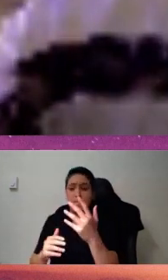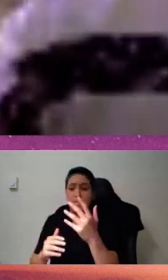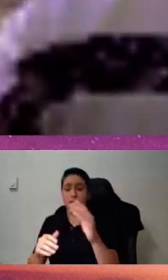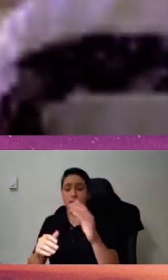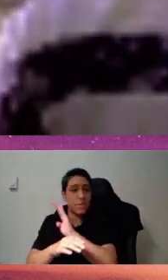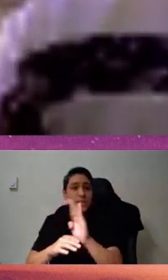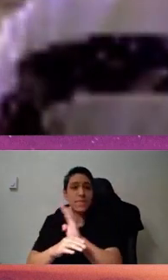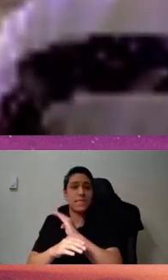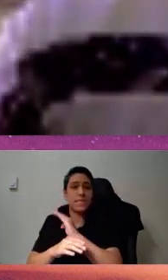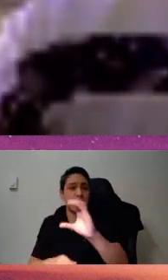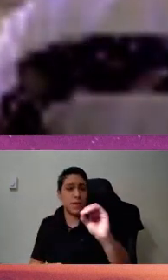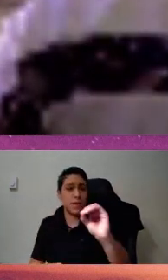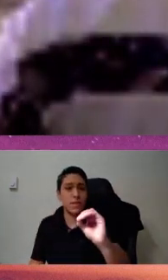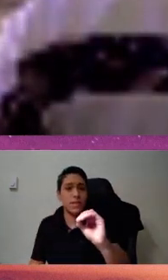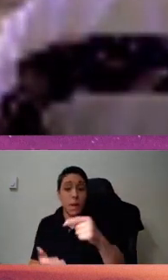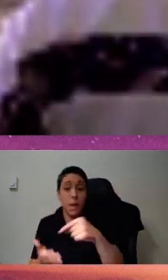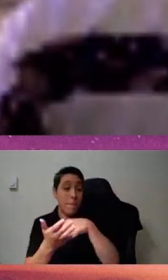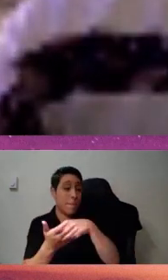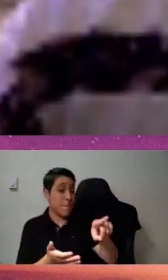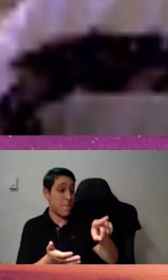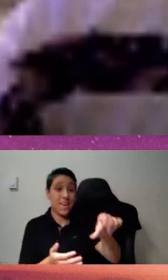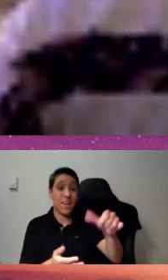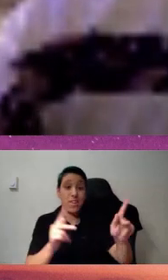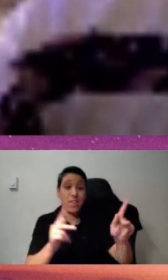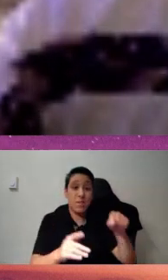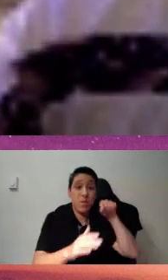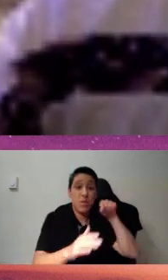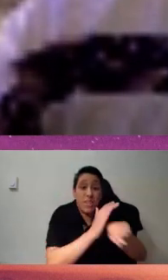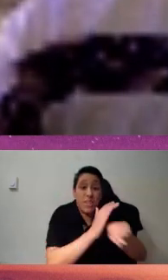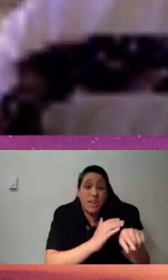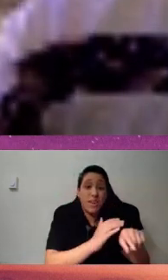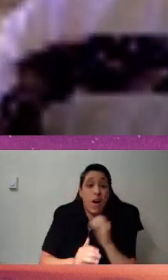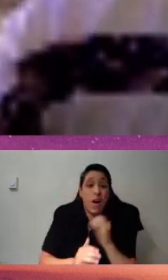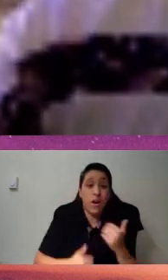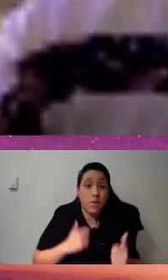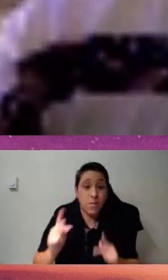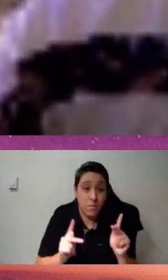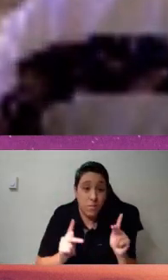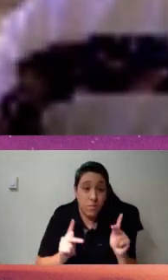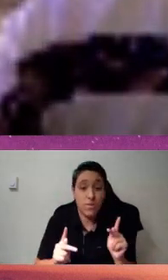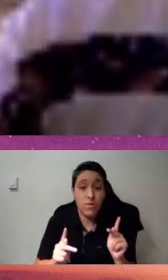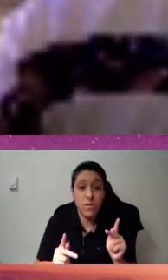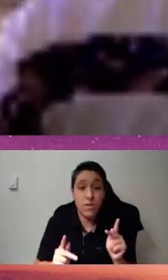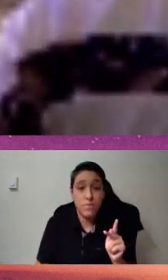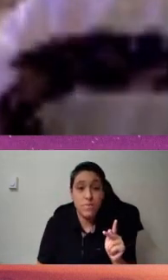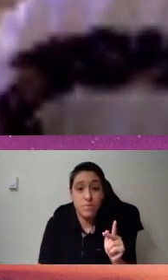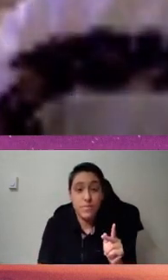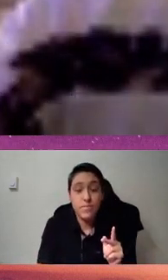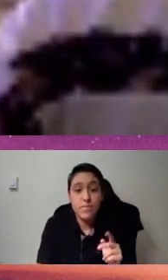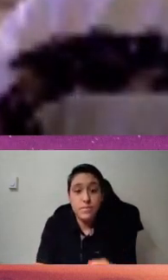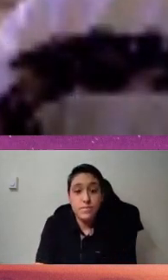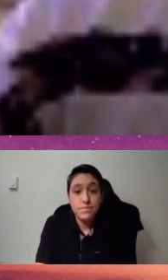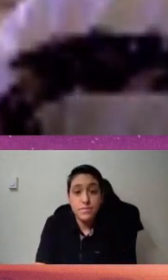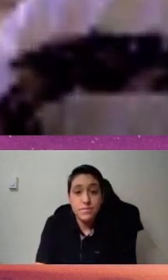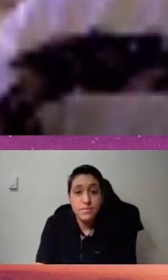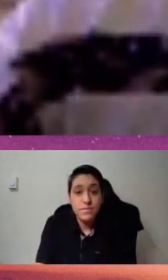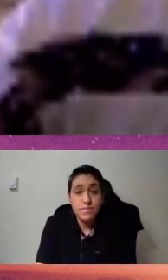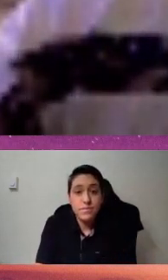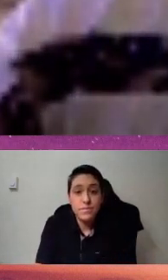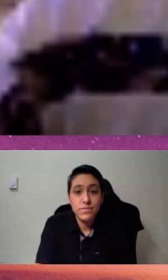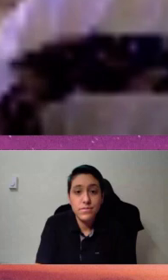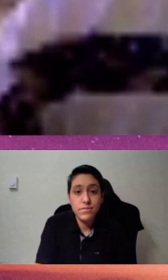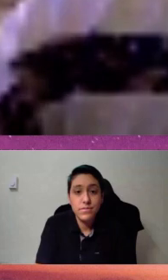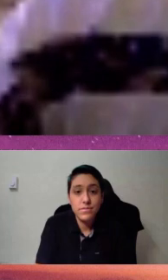earth, in terms of the work that they're doing and their voices. And it really puts into perspective